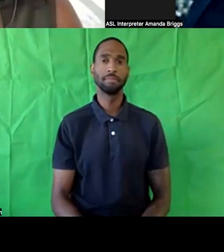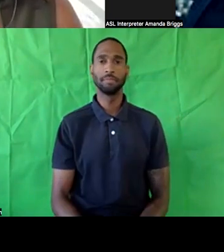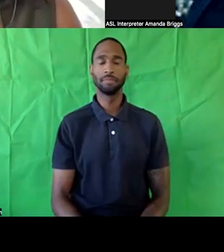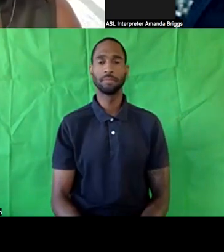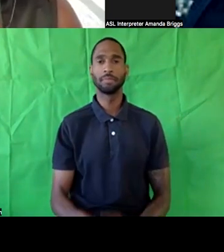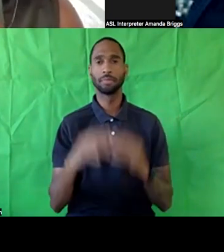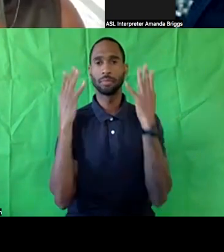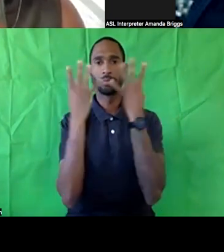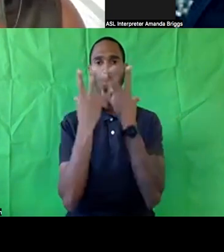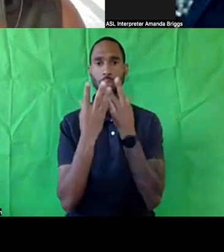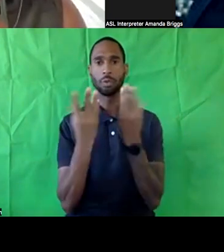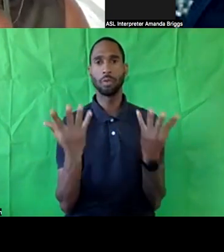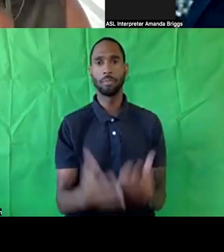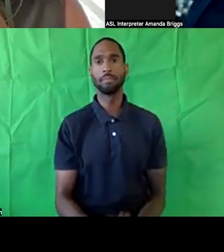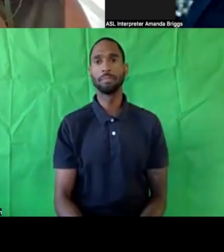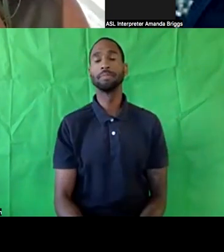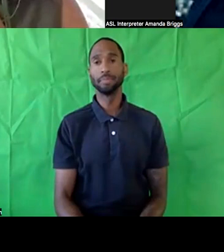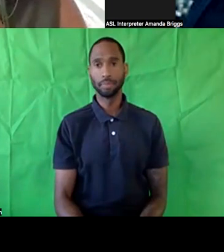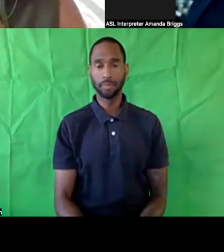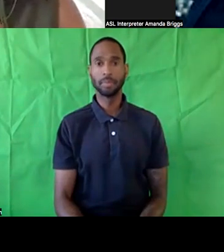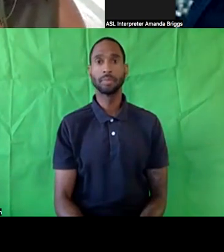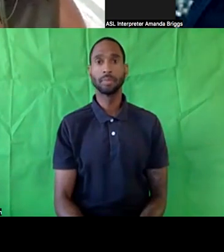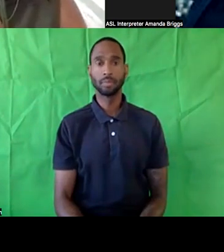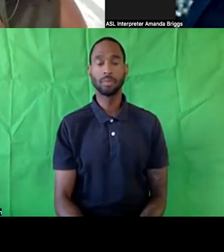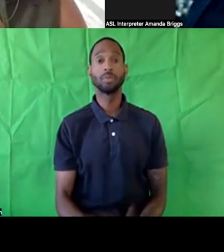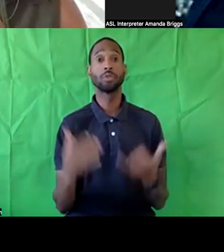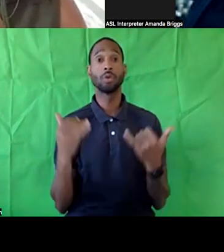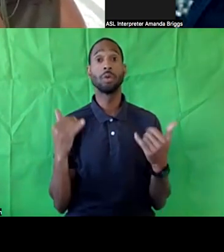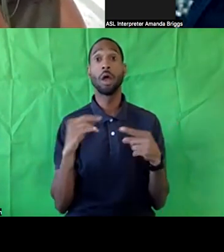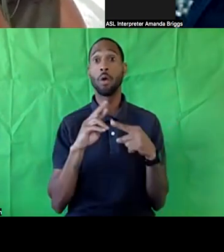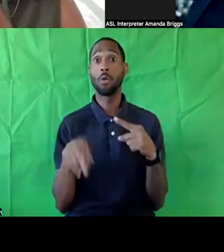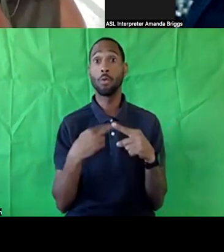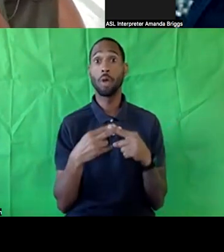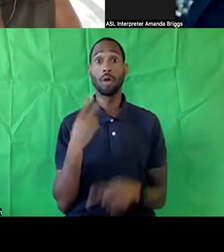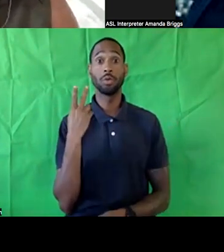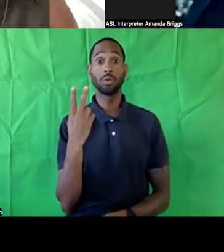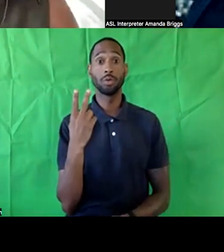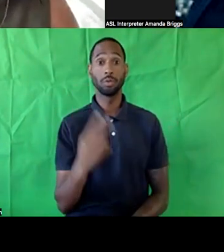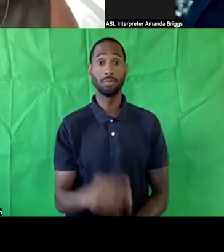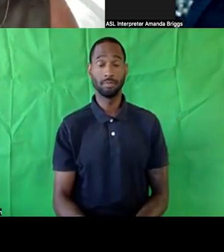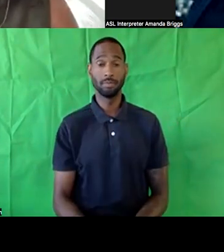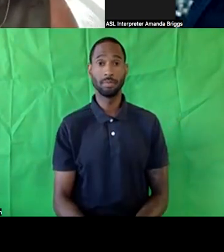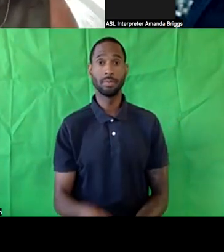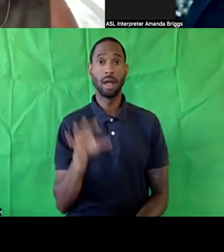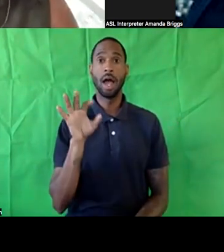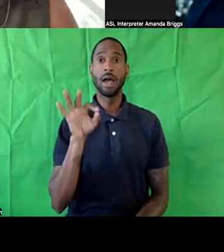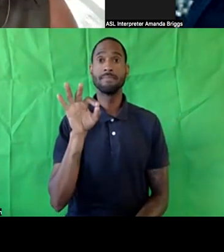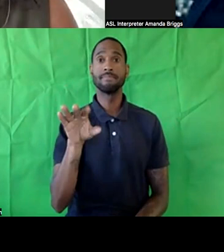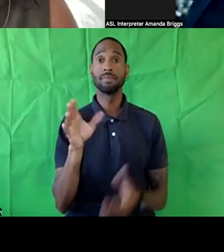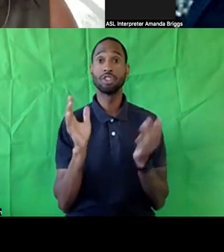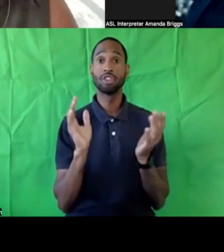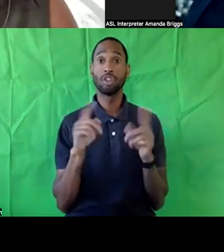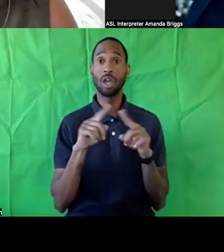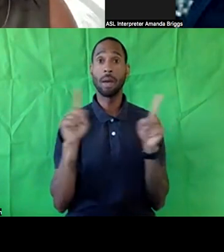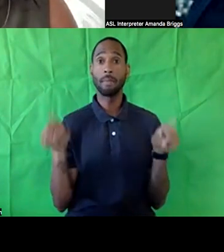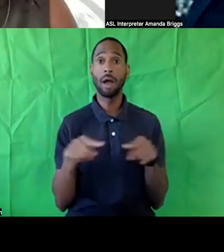Beautiful. Okay, gonna take us into round 2. So I've dropped into the chat thread.